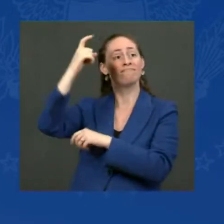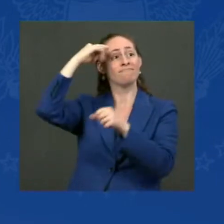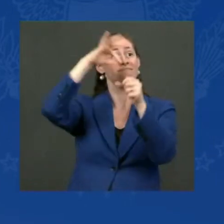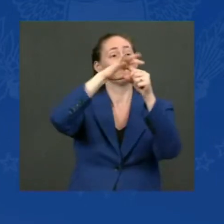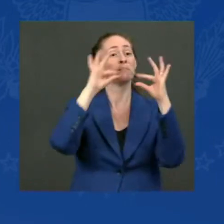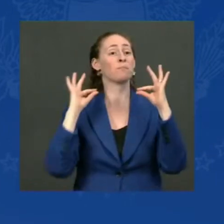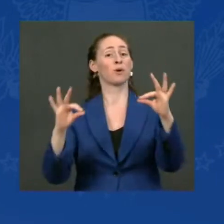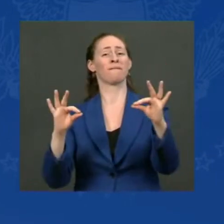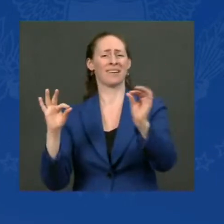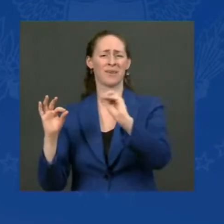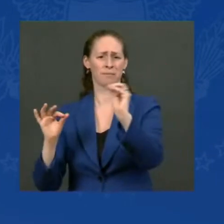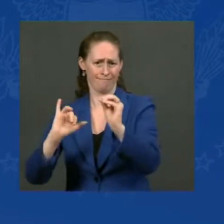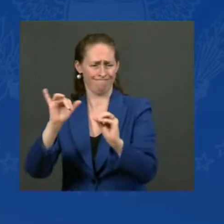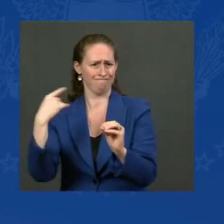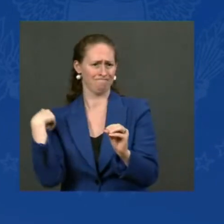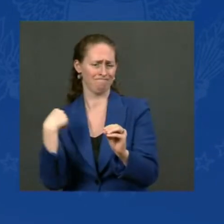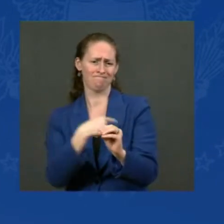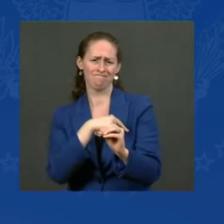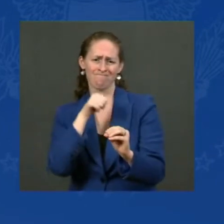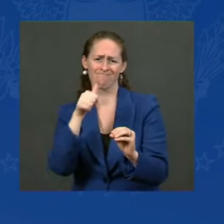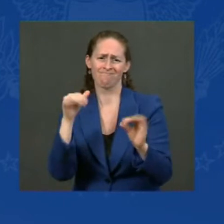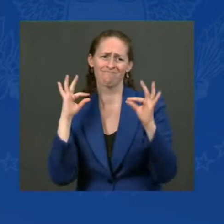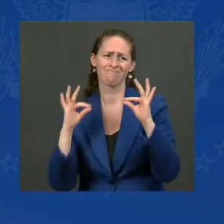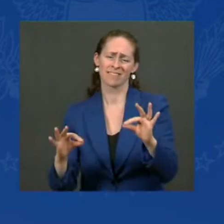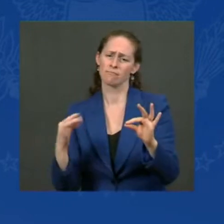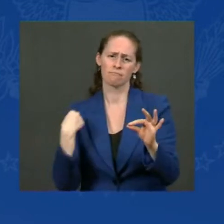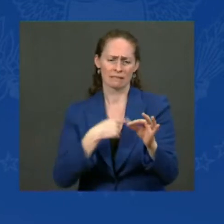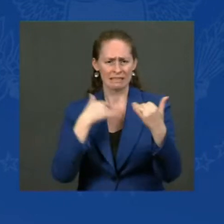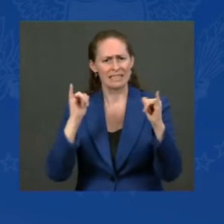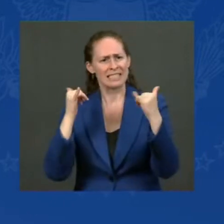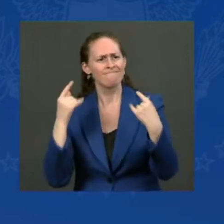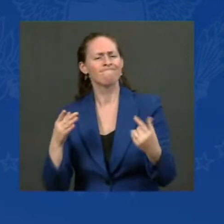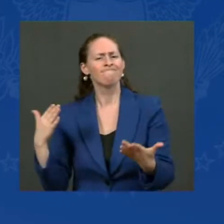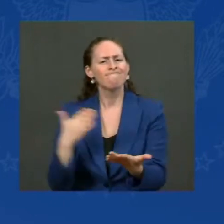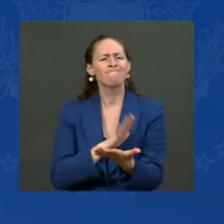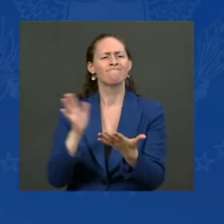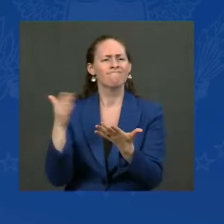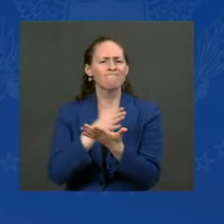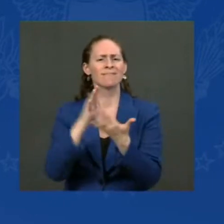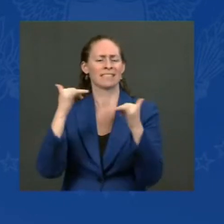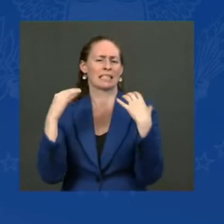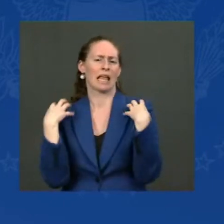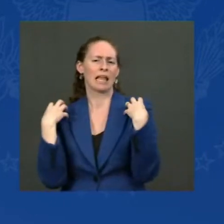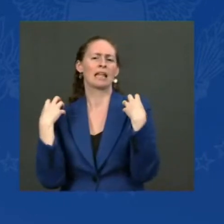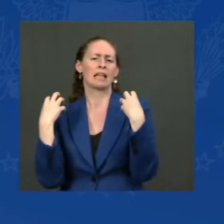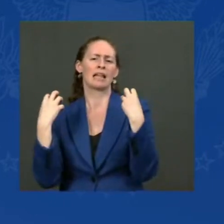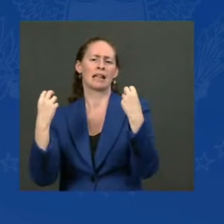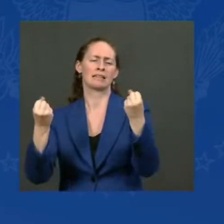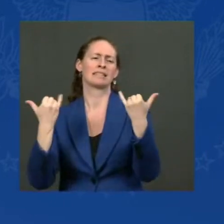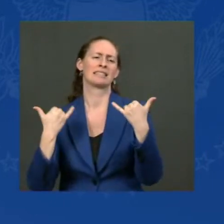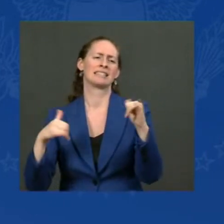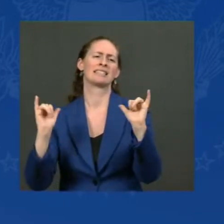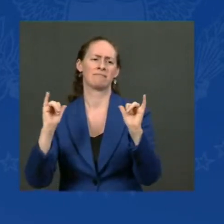struggle to live up to the highest ideals to heal our divisions. And we face down violence and